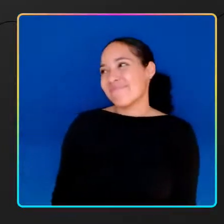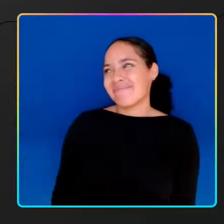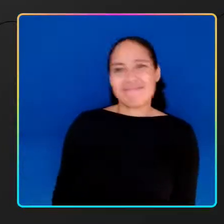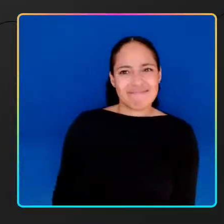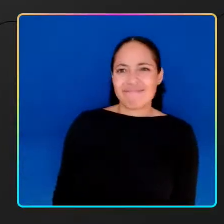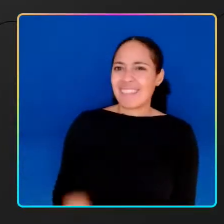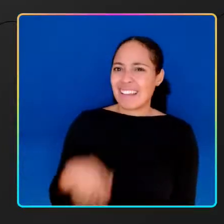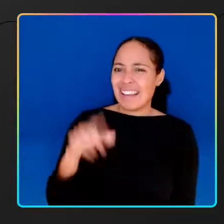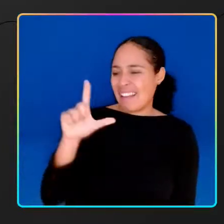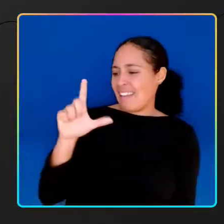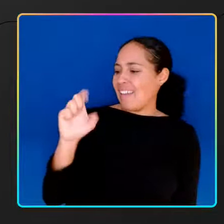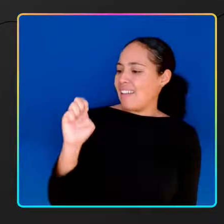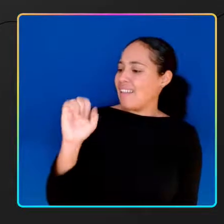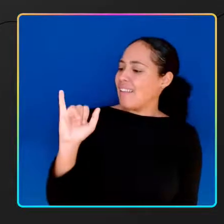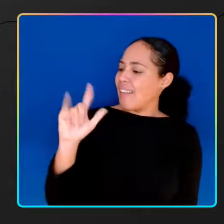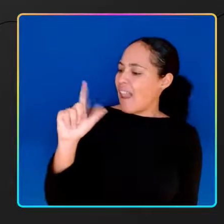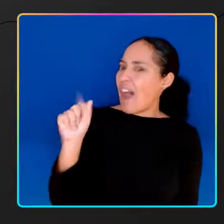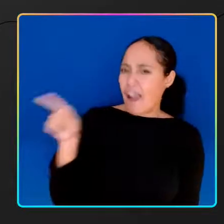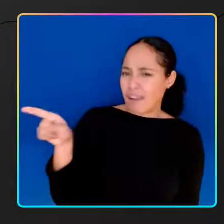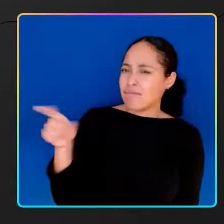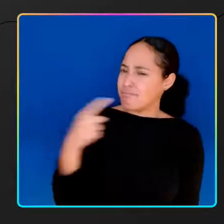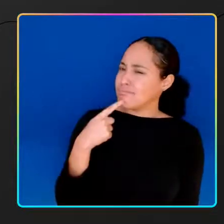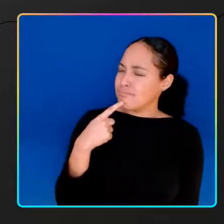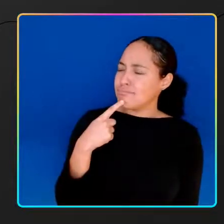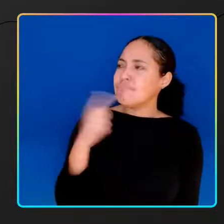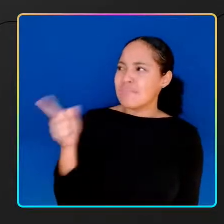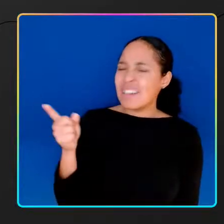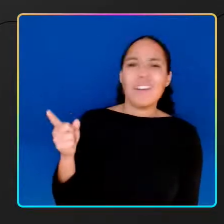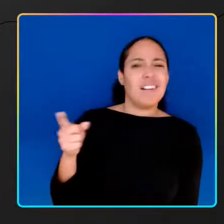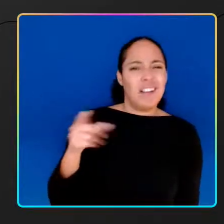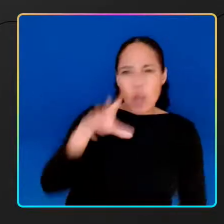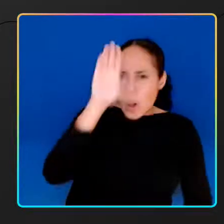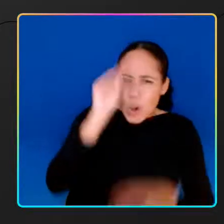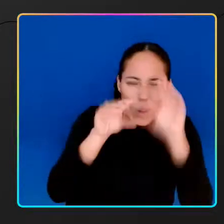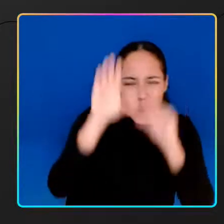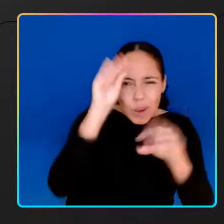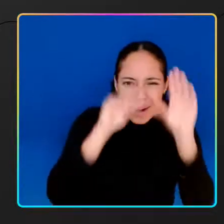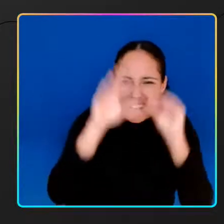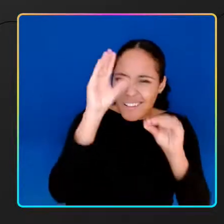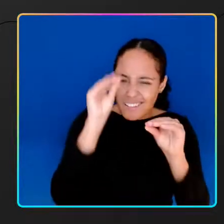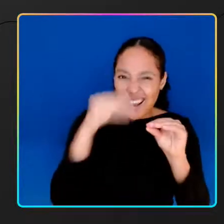community. If you give, you certainly receive much, much more.